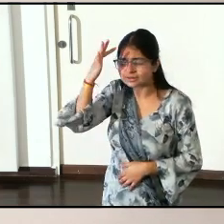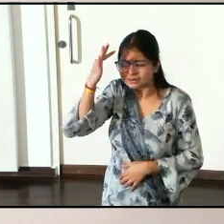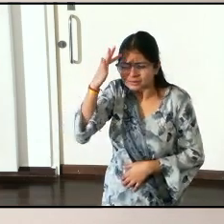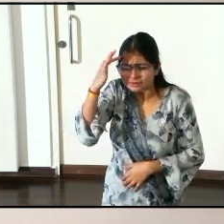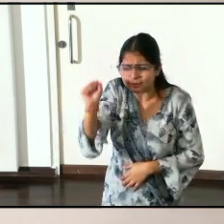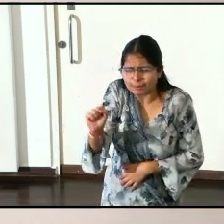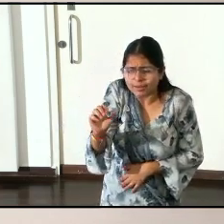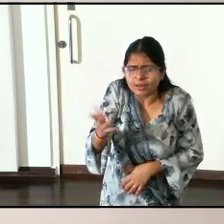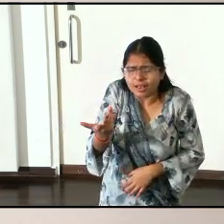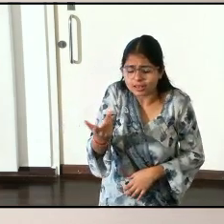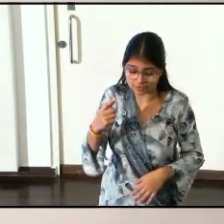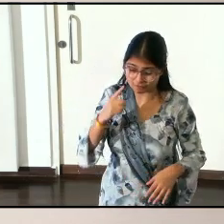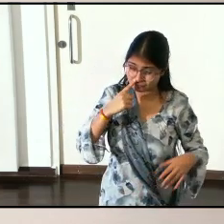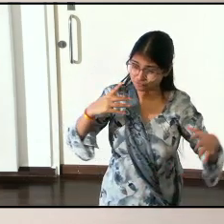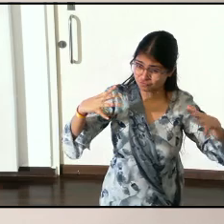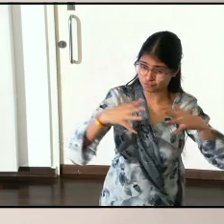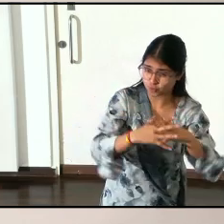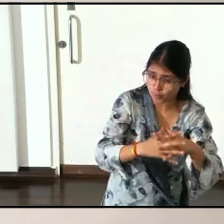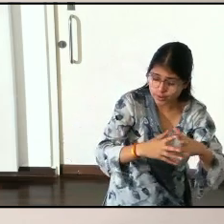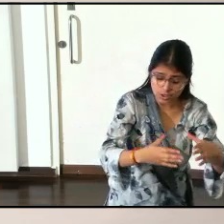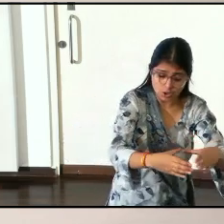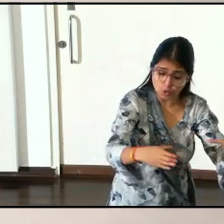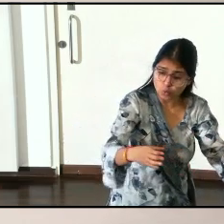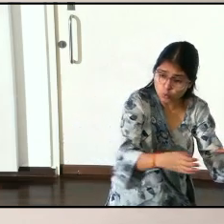women's groups, aren't,